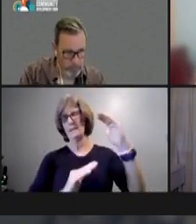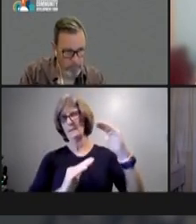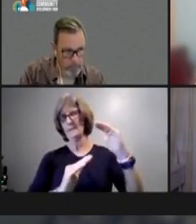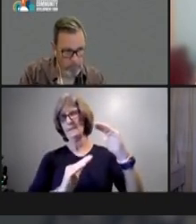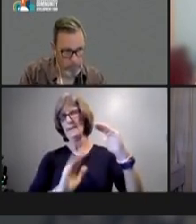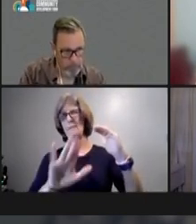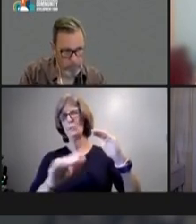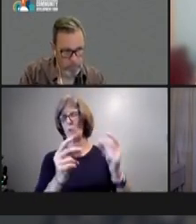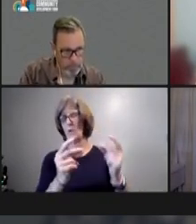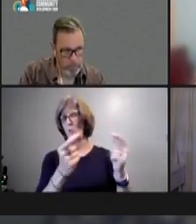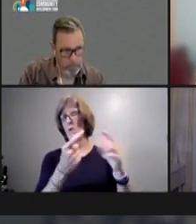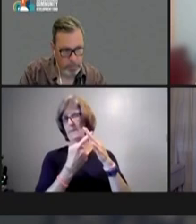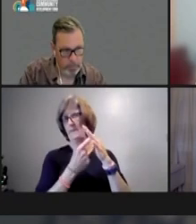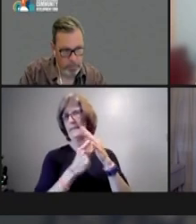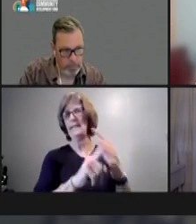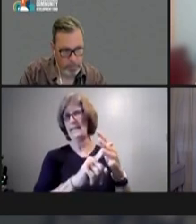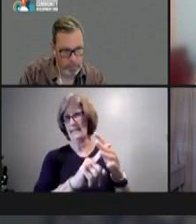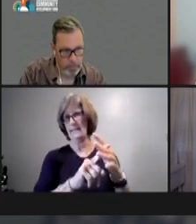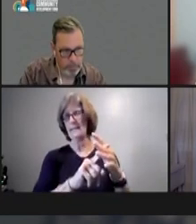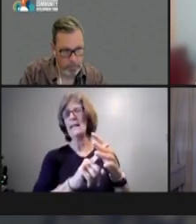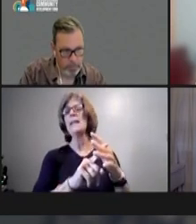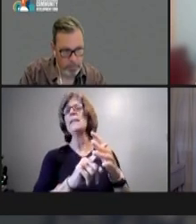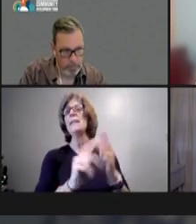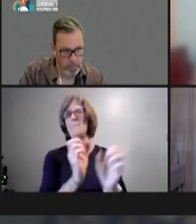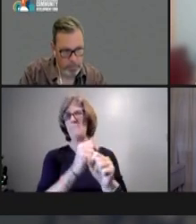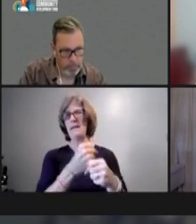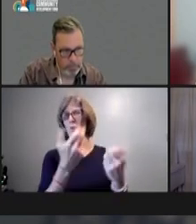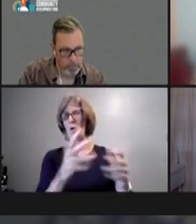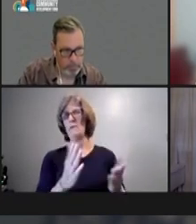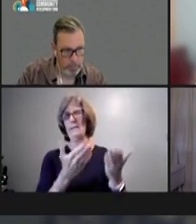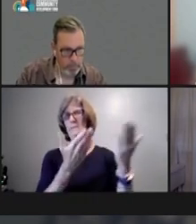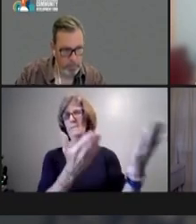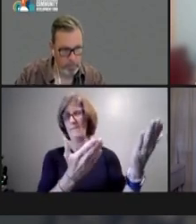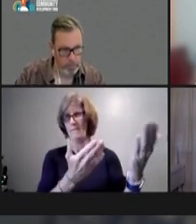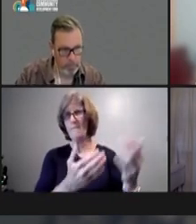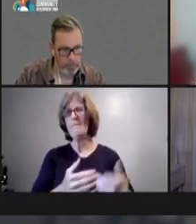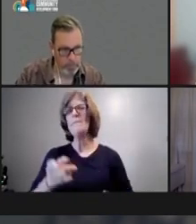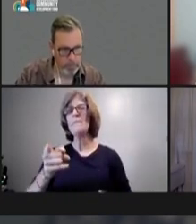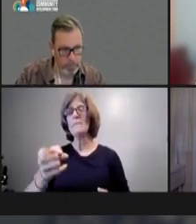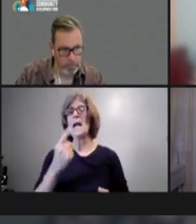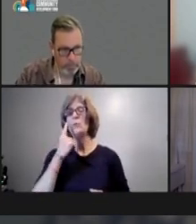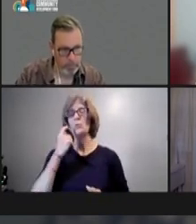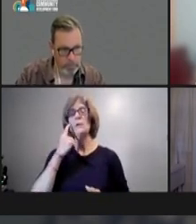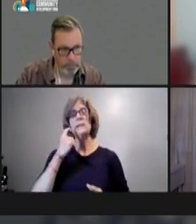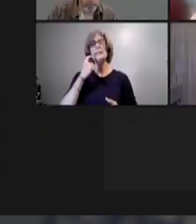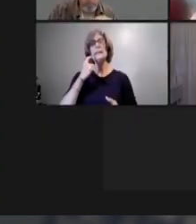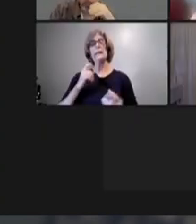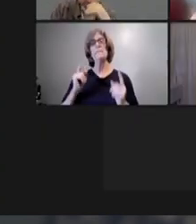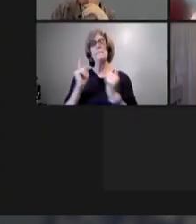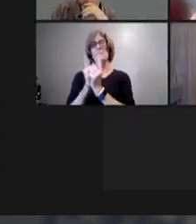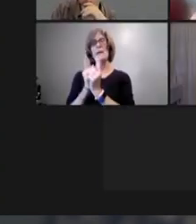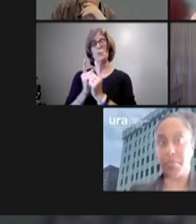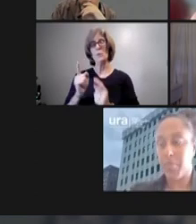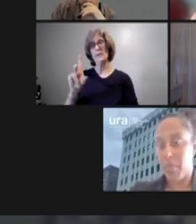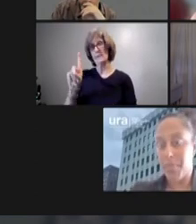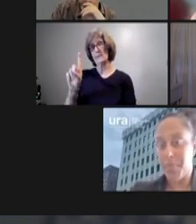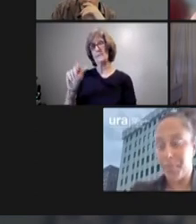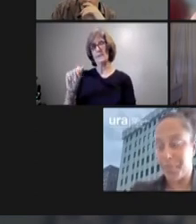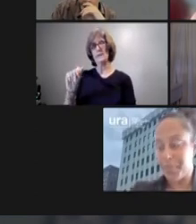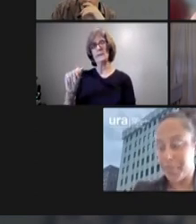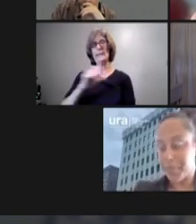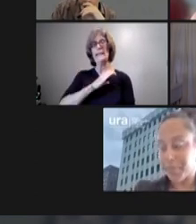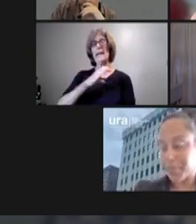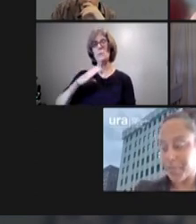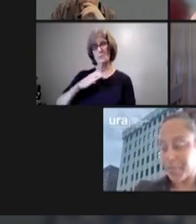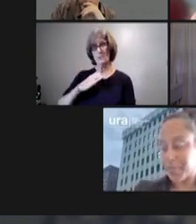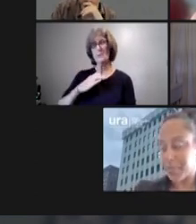for individual needs. So I had the pleasure of meeting with some folks from the City County Task Force on Disabilities, and they